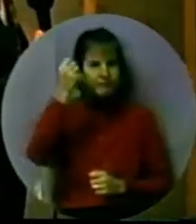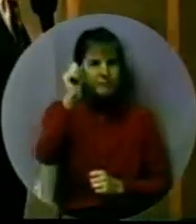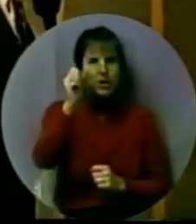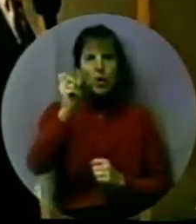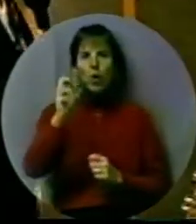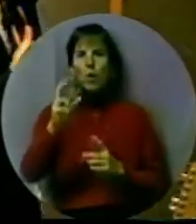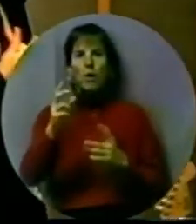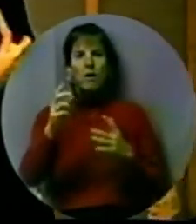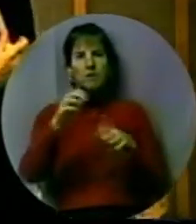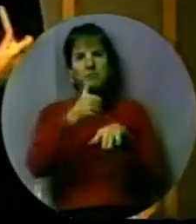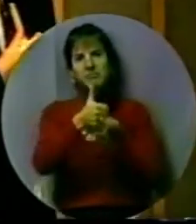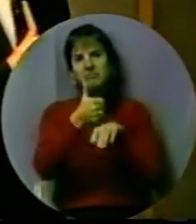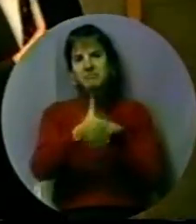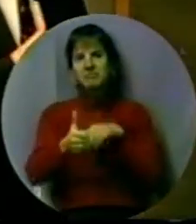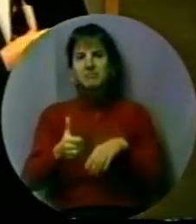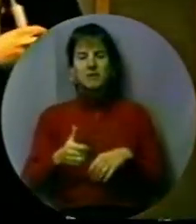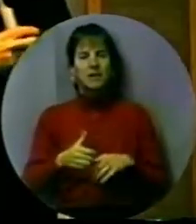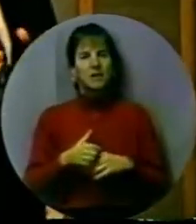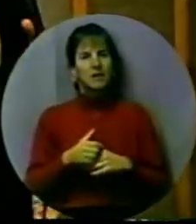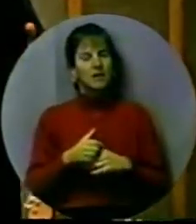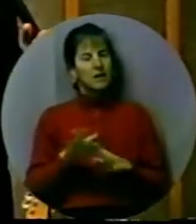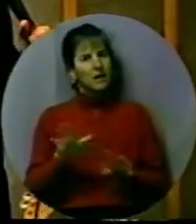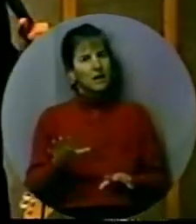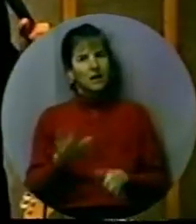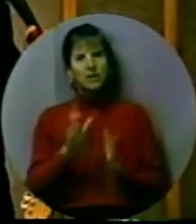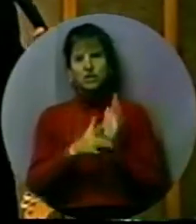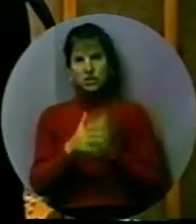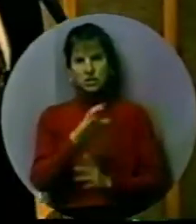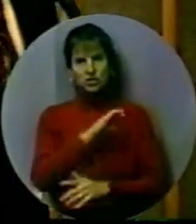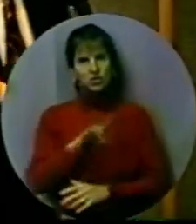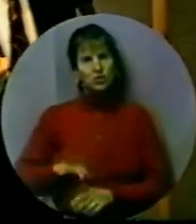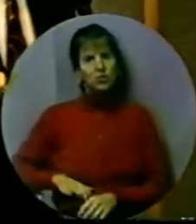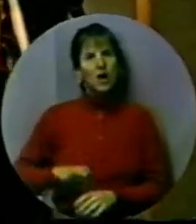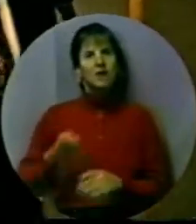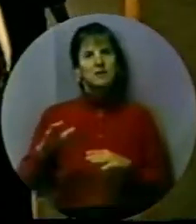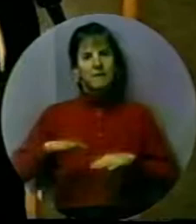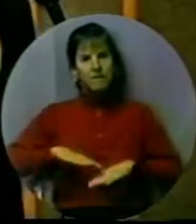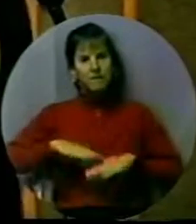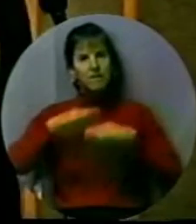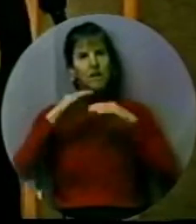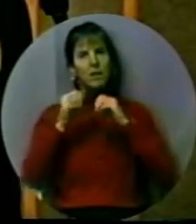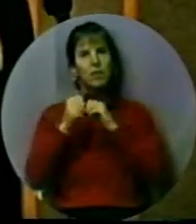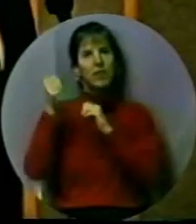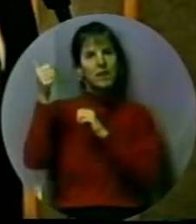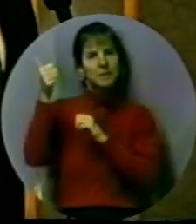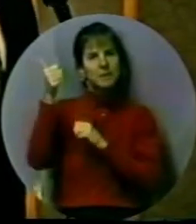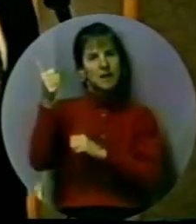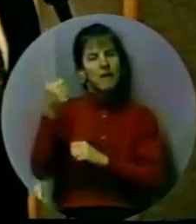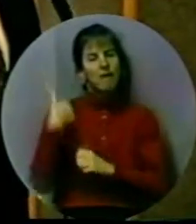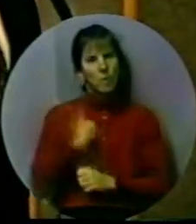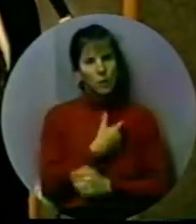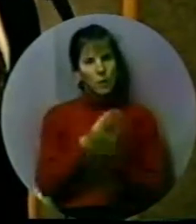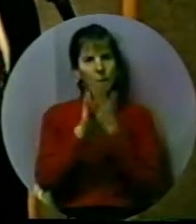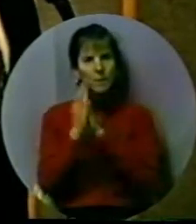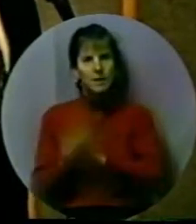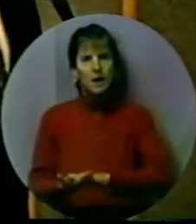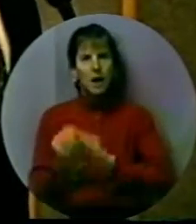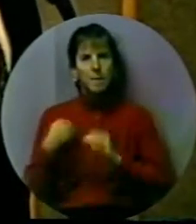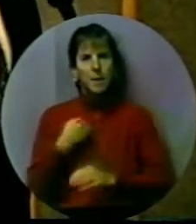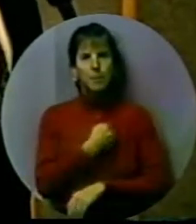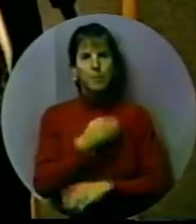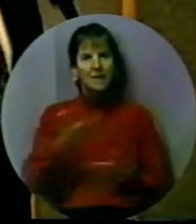scapegoat programming. Indeed, Jesus Christ filling us with himself, we have become